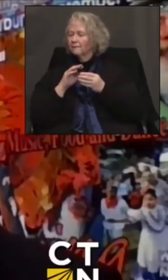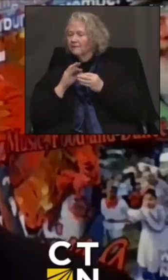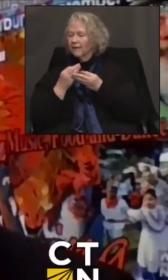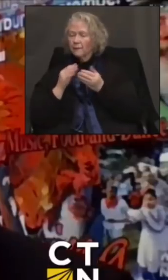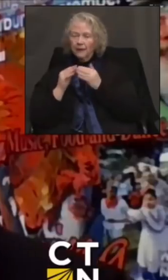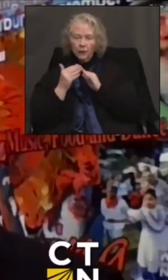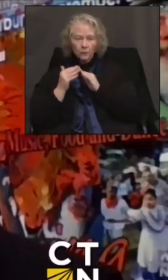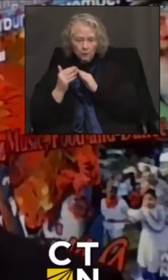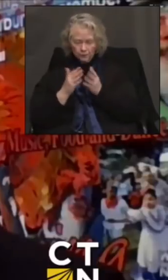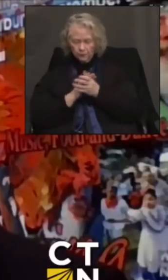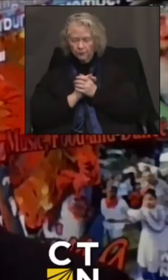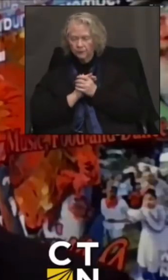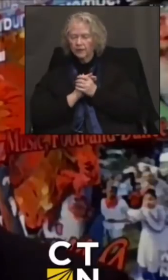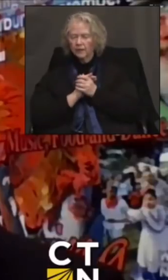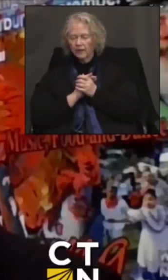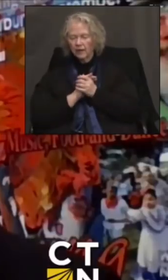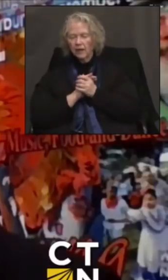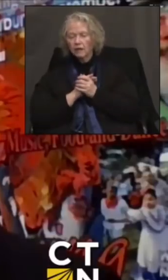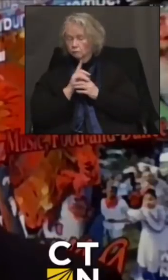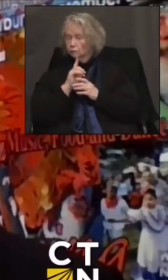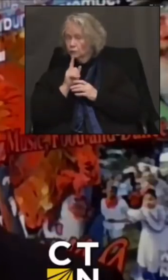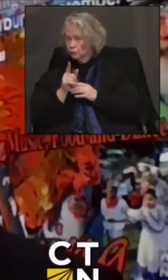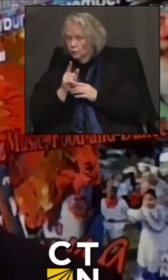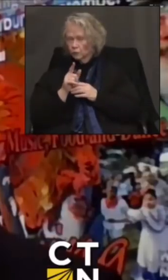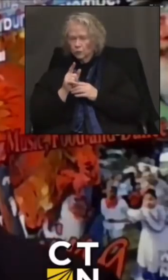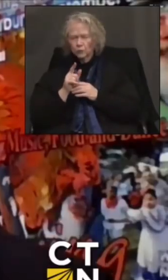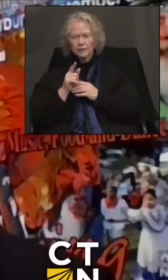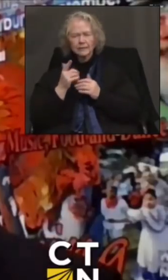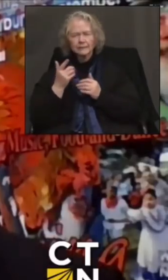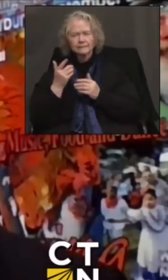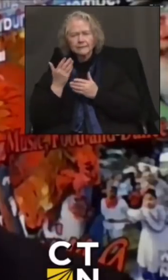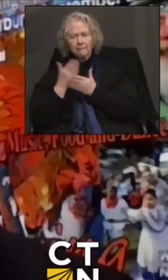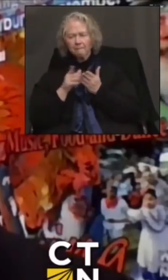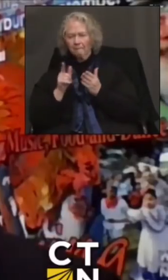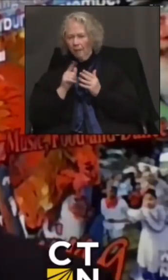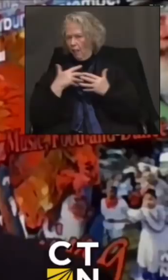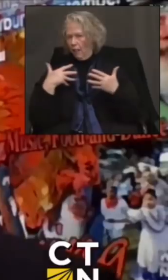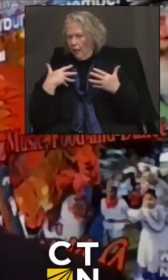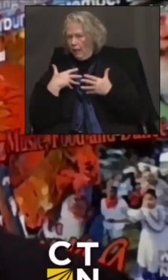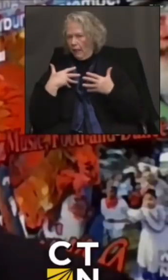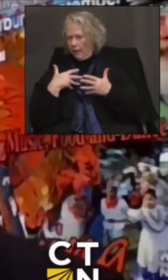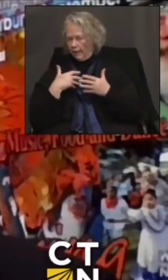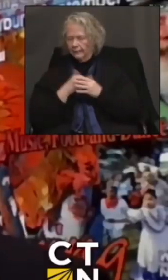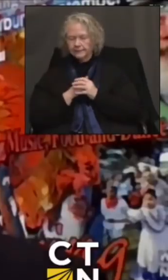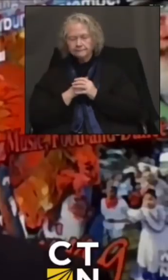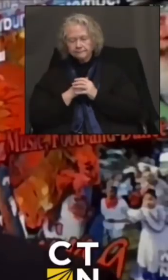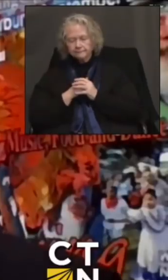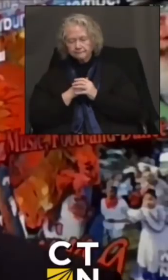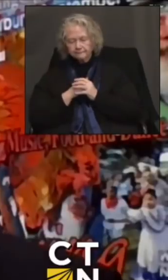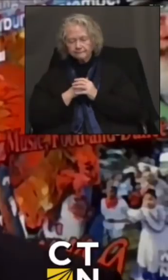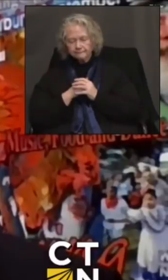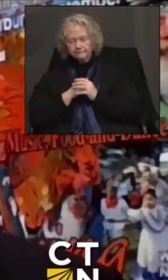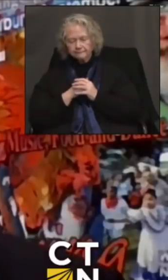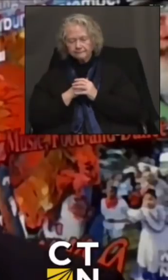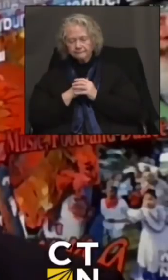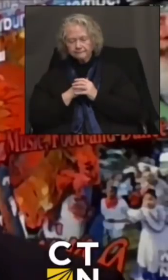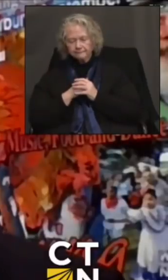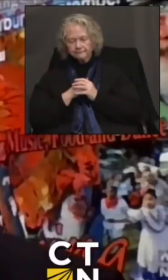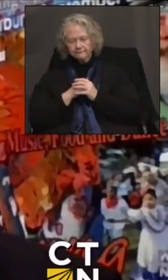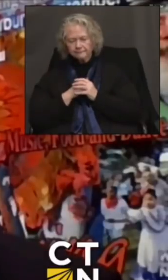told, Paul, there is a small percentage of people that are afraid. And I wanted to share with you that one of